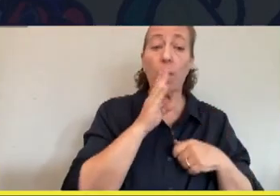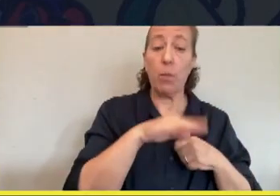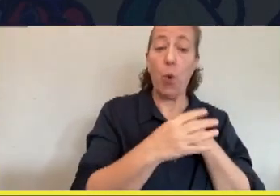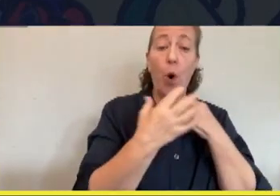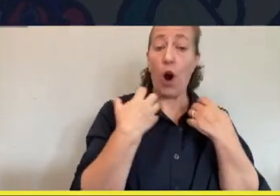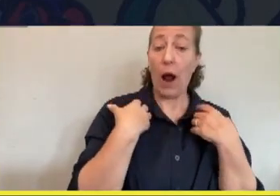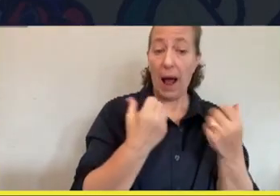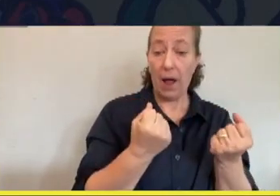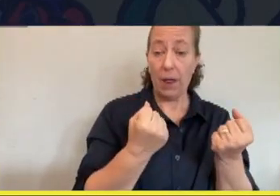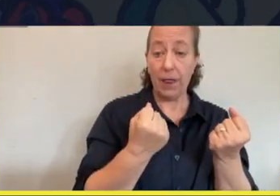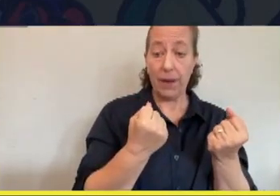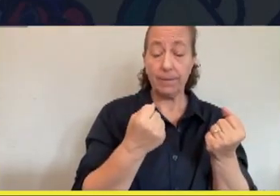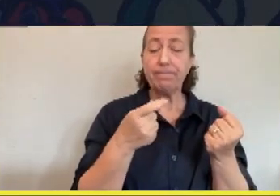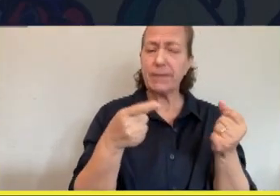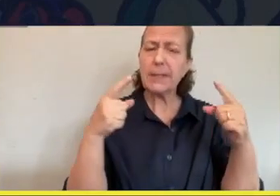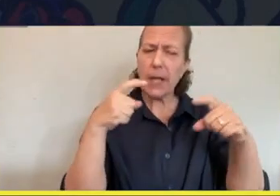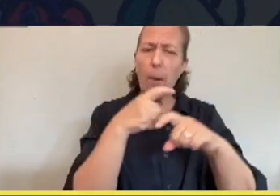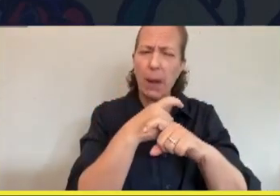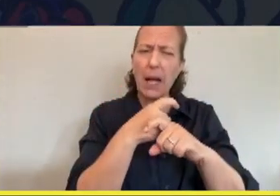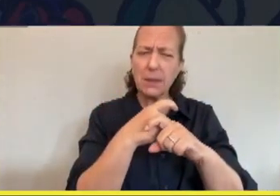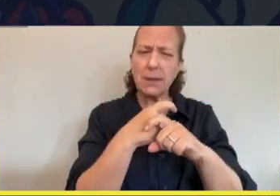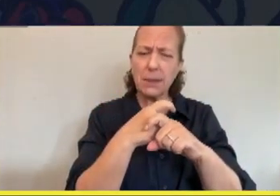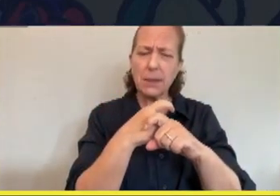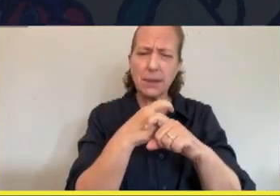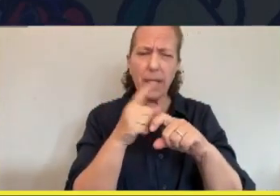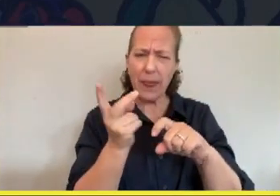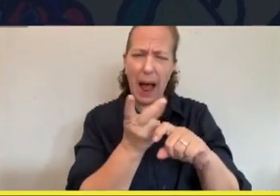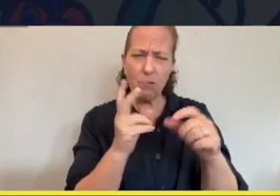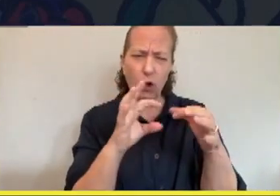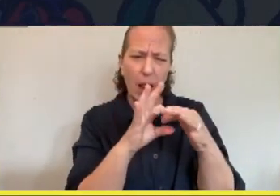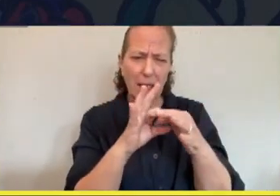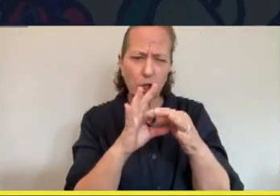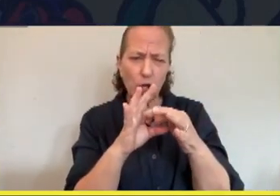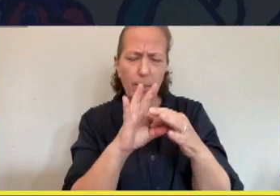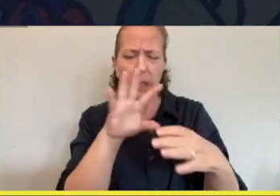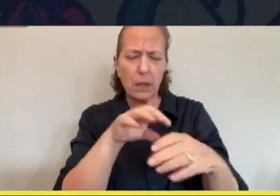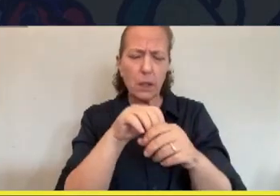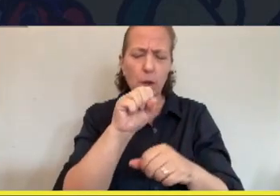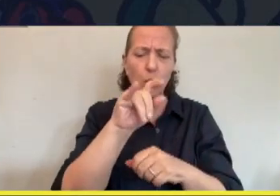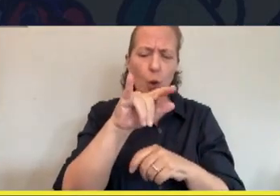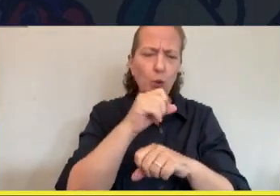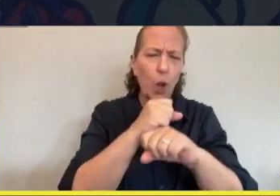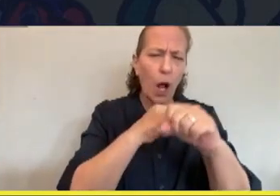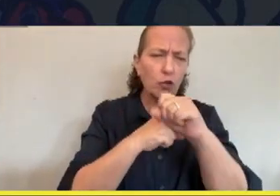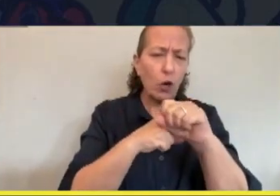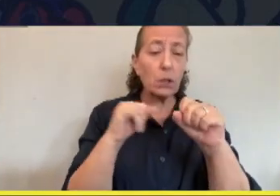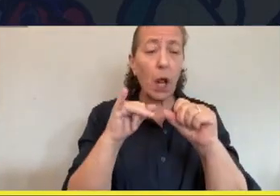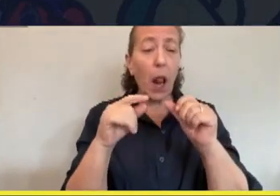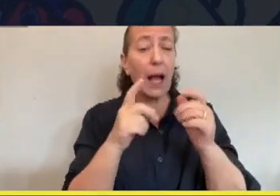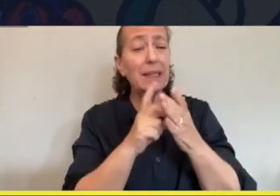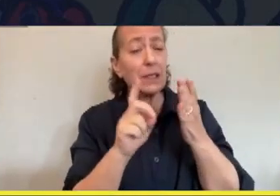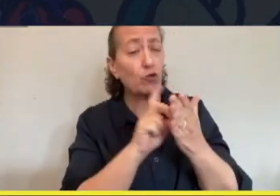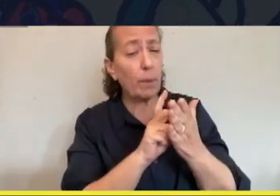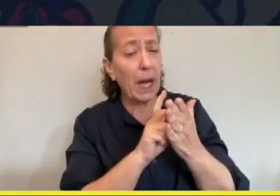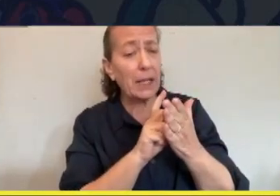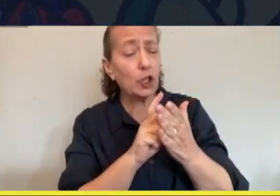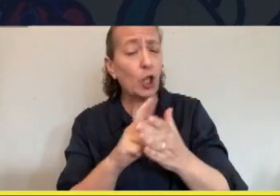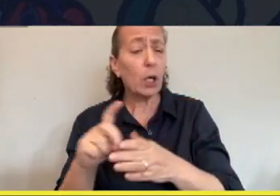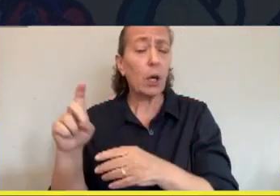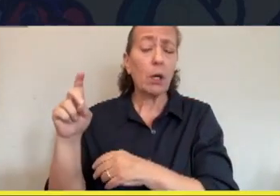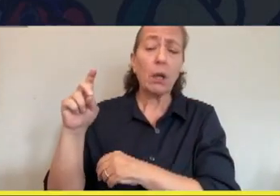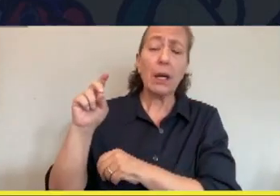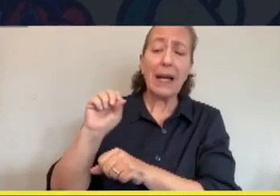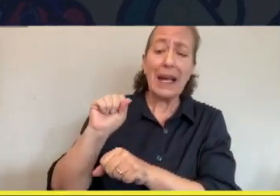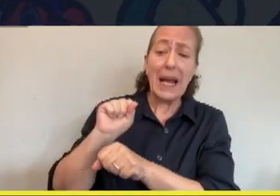is complex. It reflects social constructs and phenomena such as discrimination, the structure of employment, barriers to